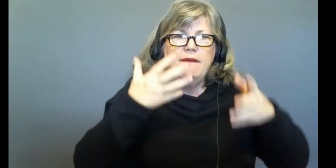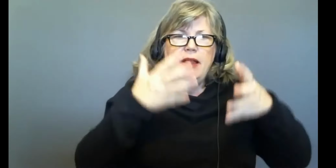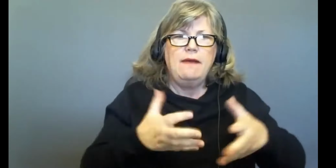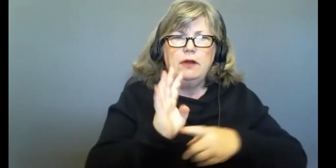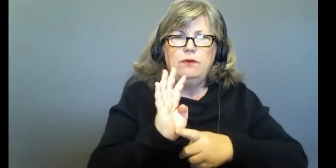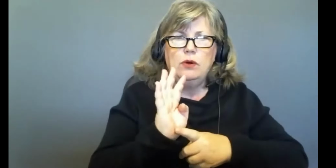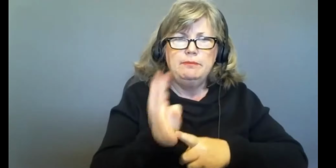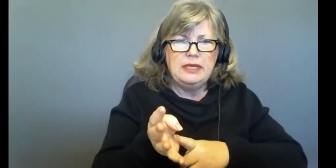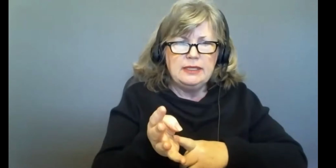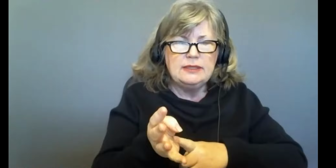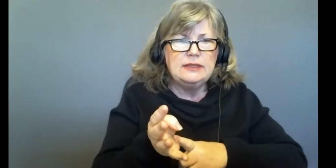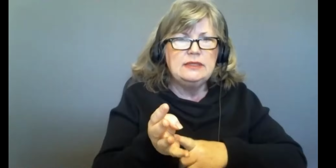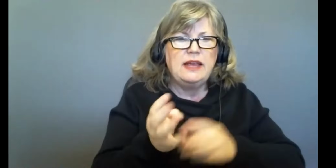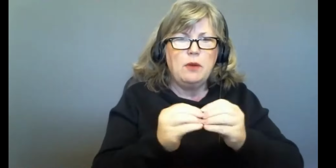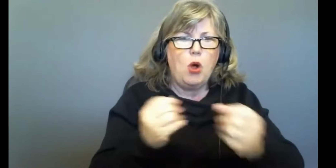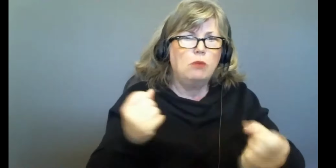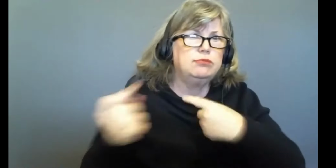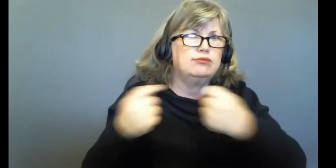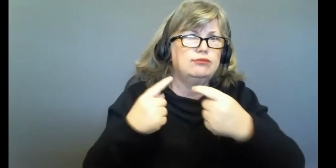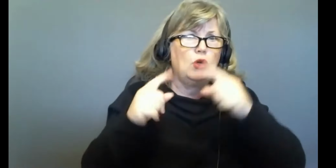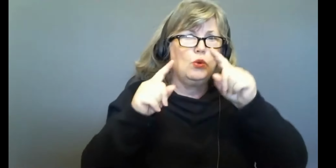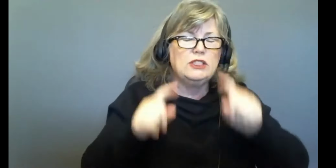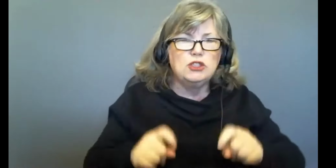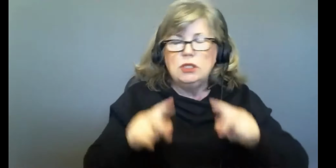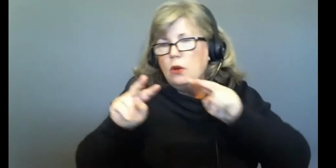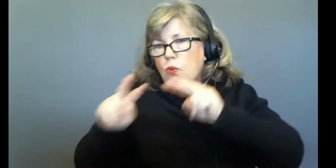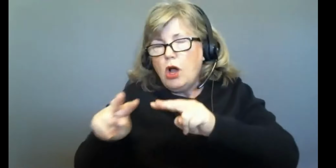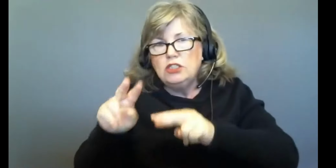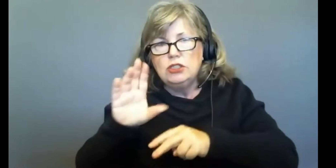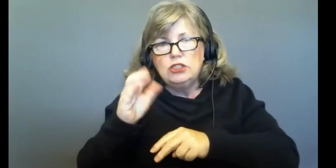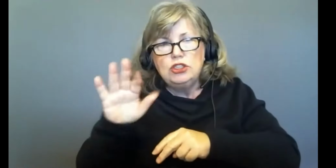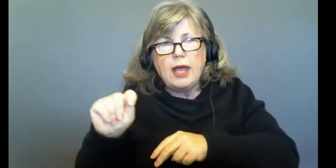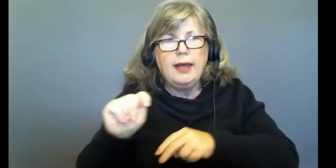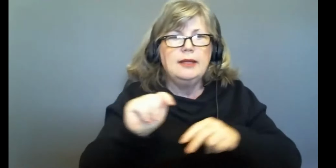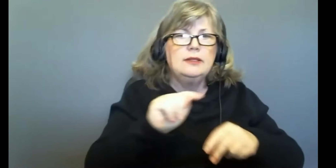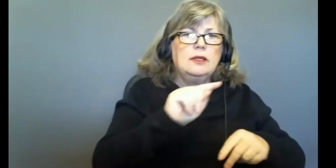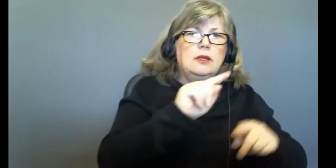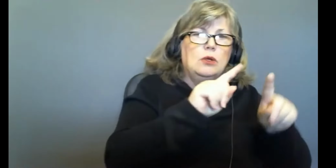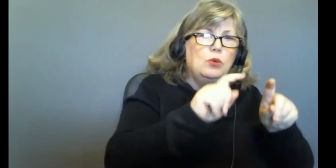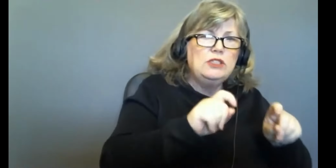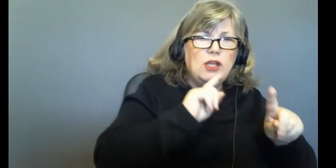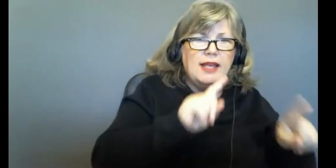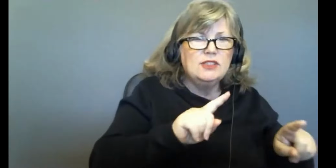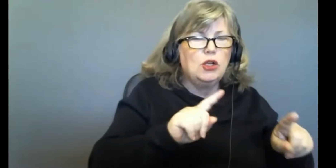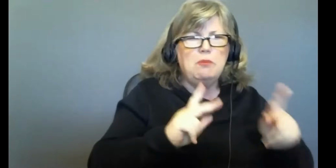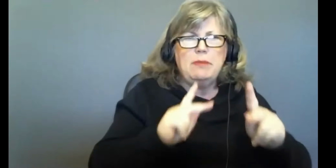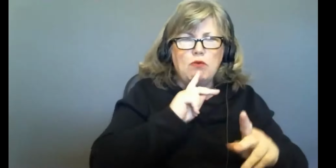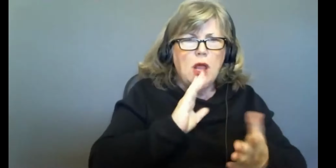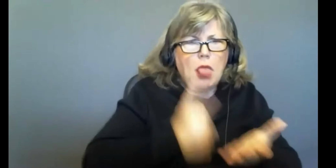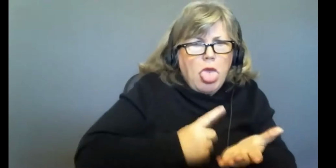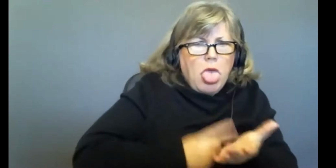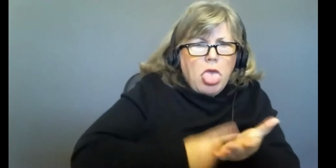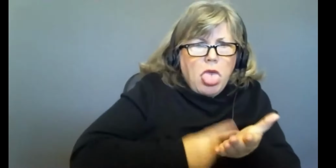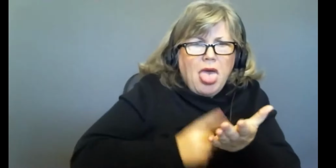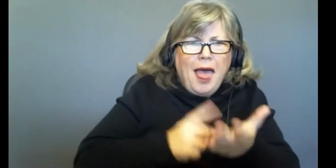more questions coming in. I don't know if you've monitored the chat and the Q&A. People are really engaged. Thank you very much, everyone, for your questions